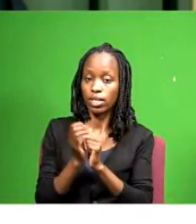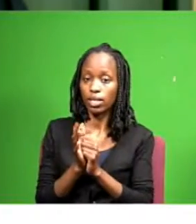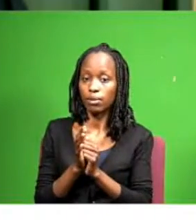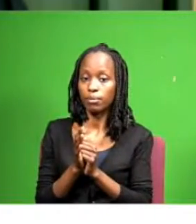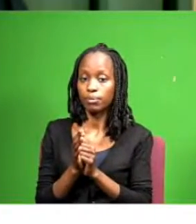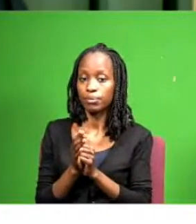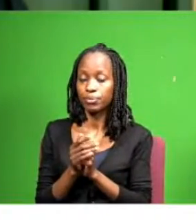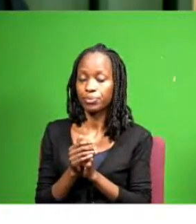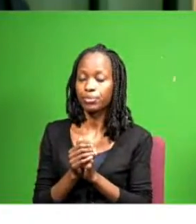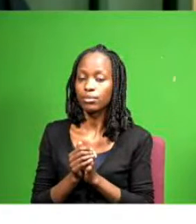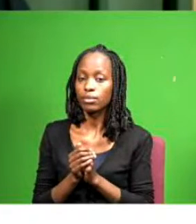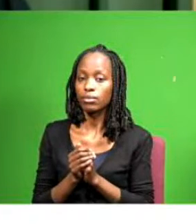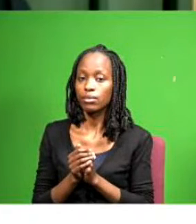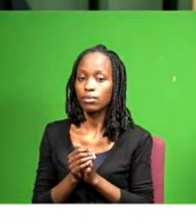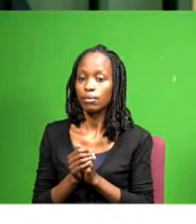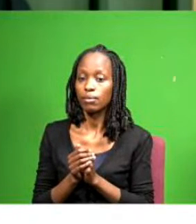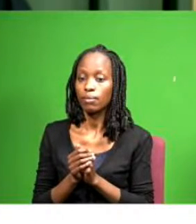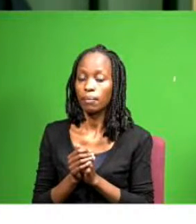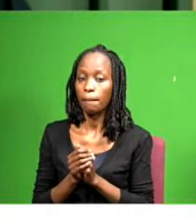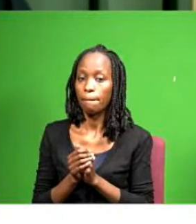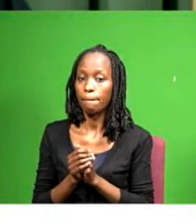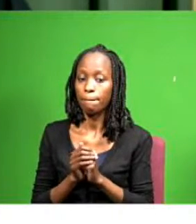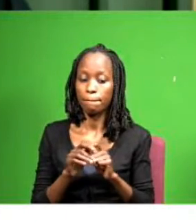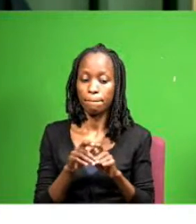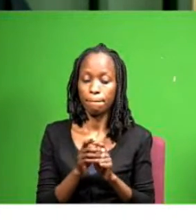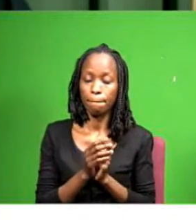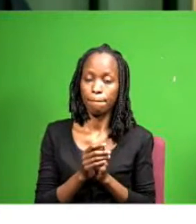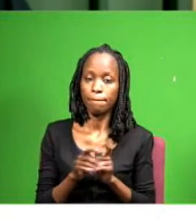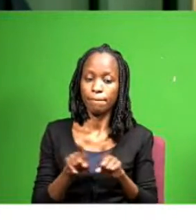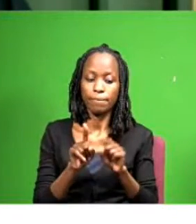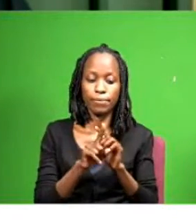again arising from Mr. Olochier's